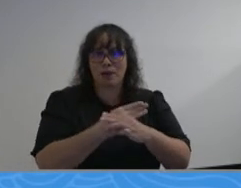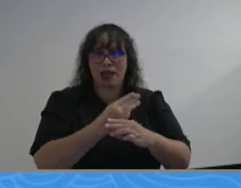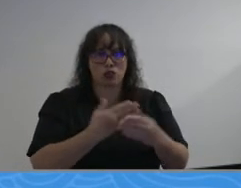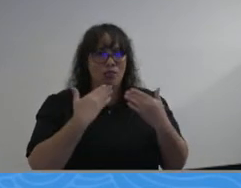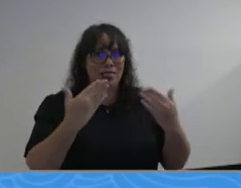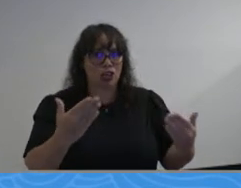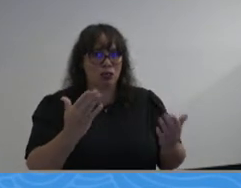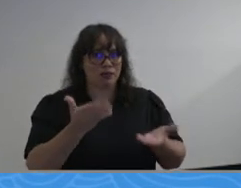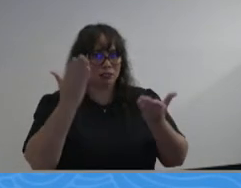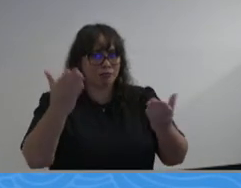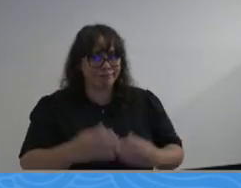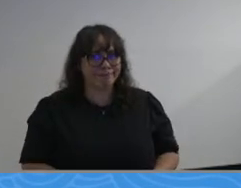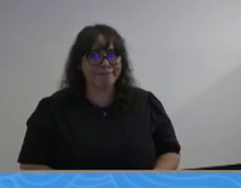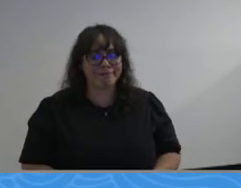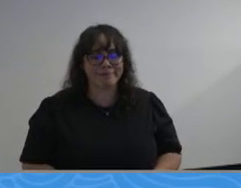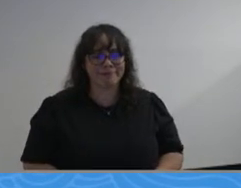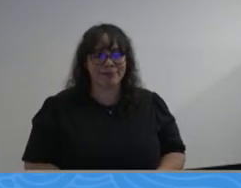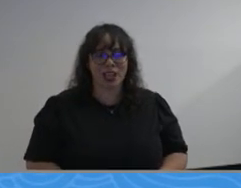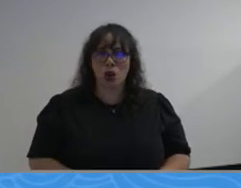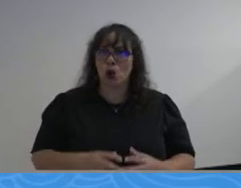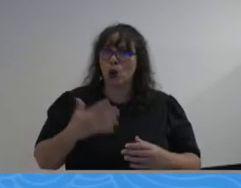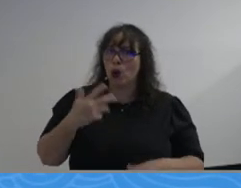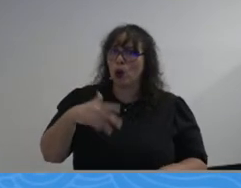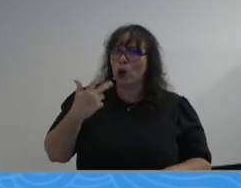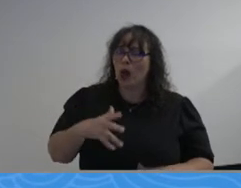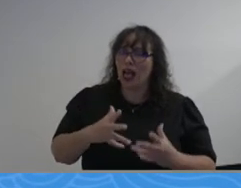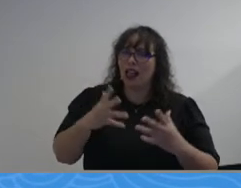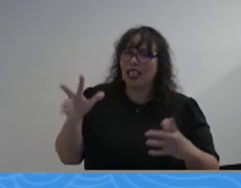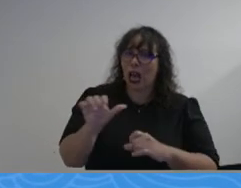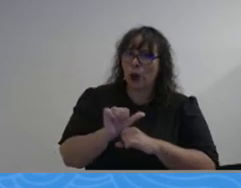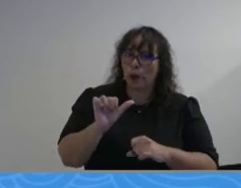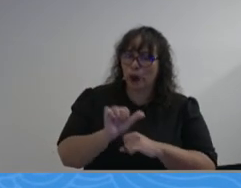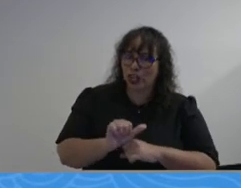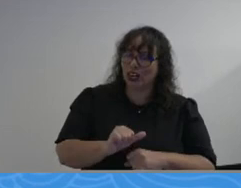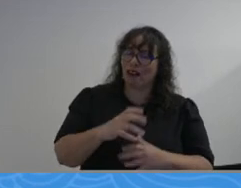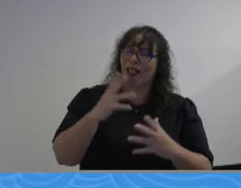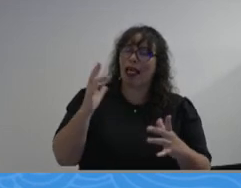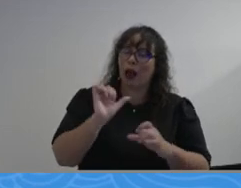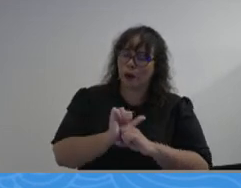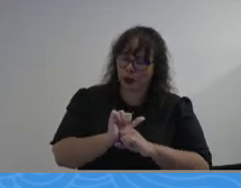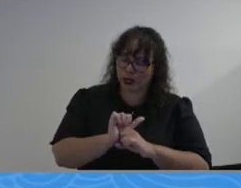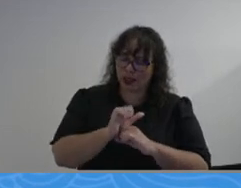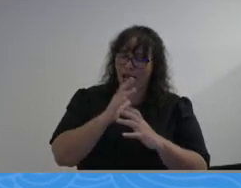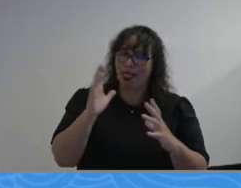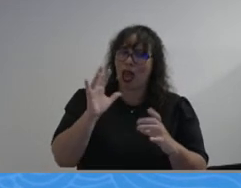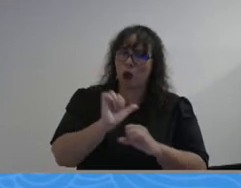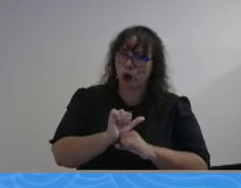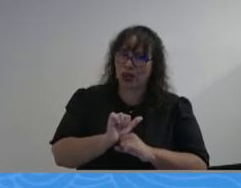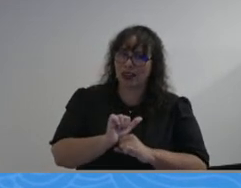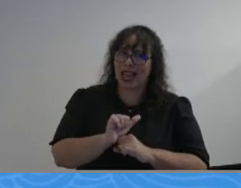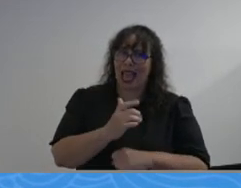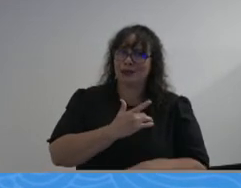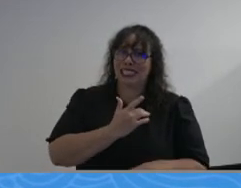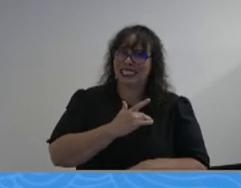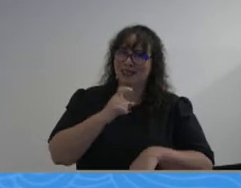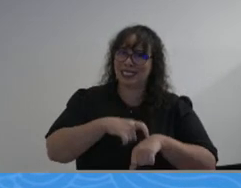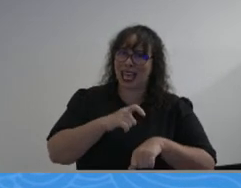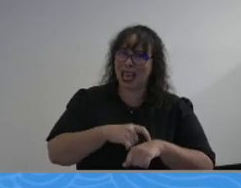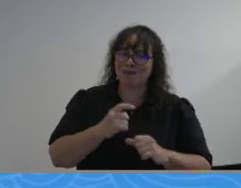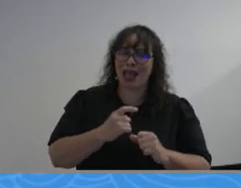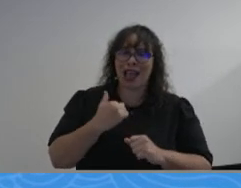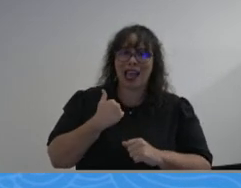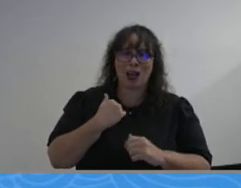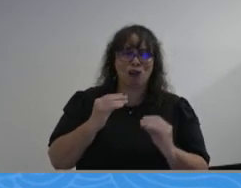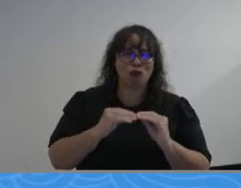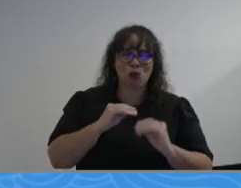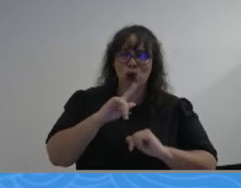suggestion. Lots of work to do, lots of work to do, lots of work to do. I'm being sensitive to the time. I've got lots more